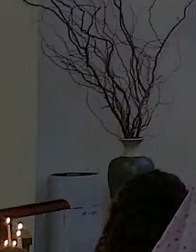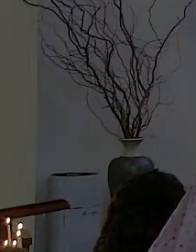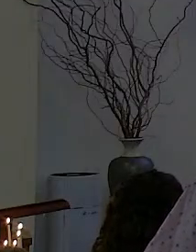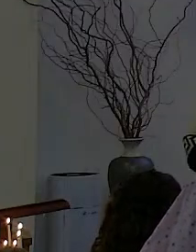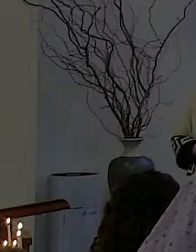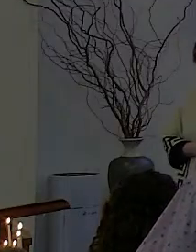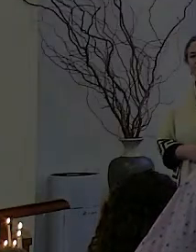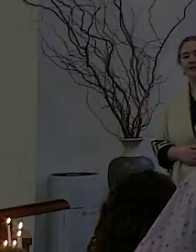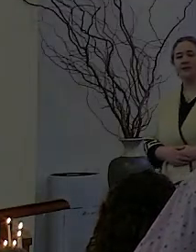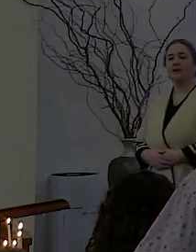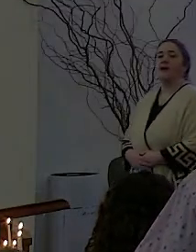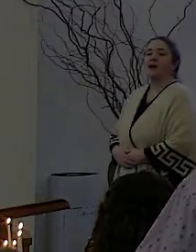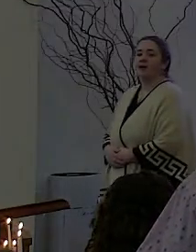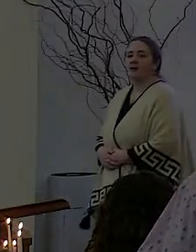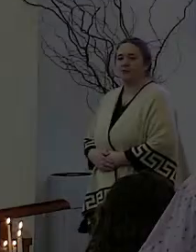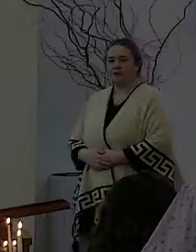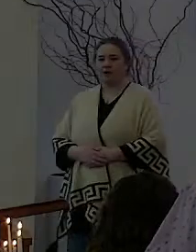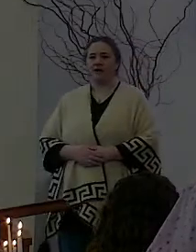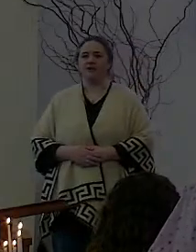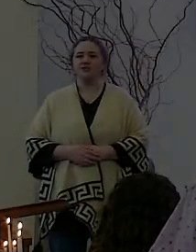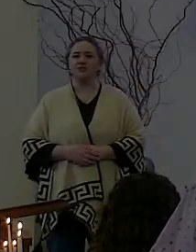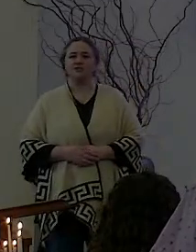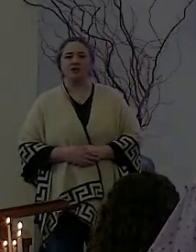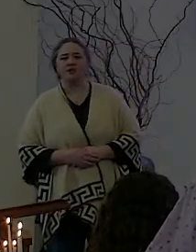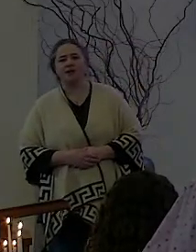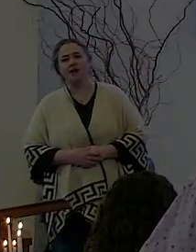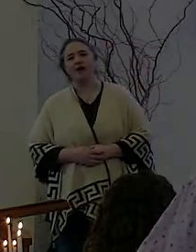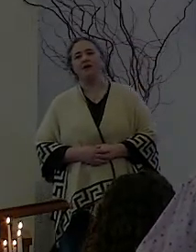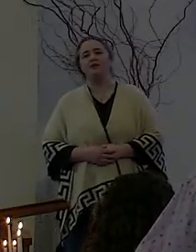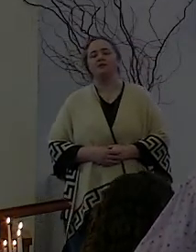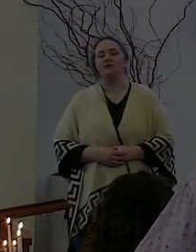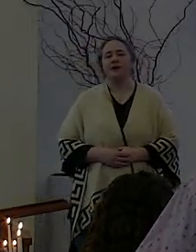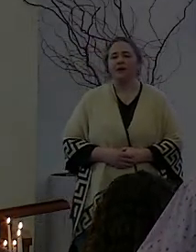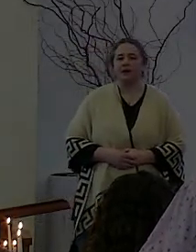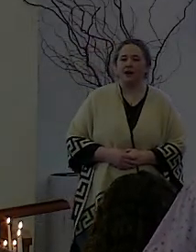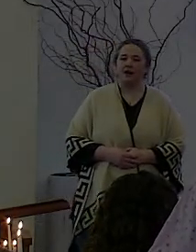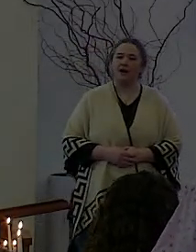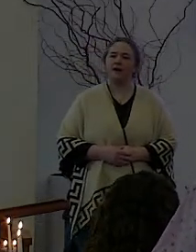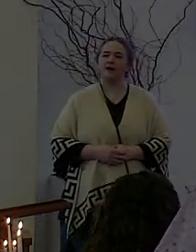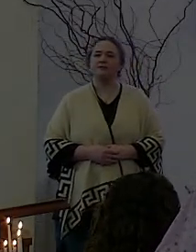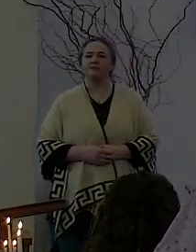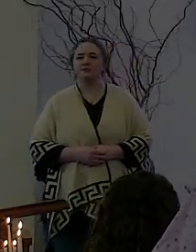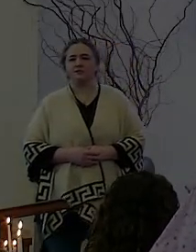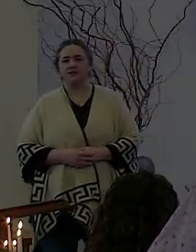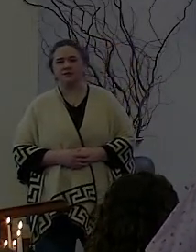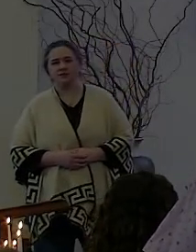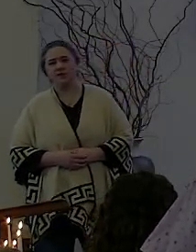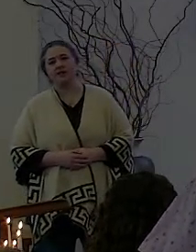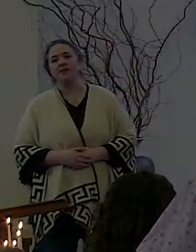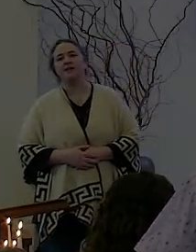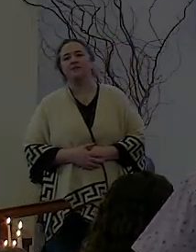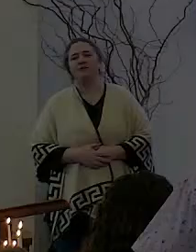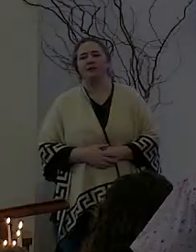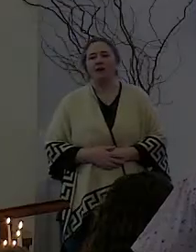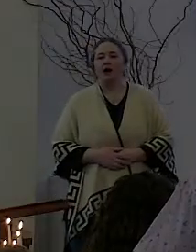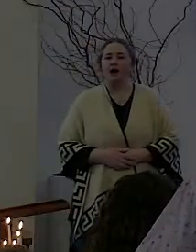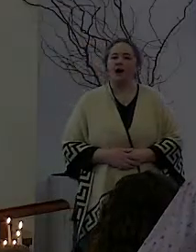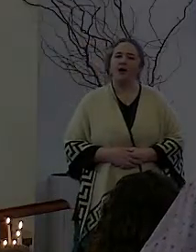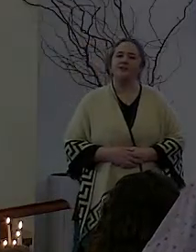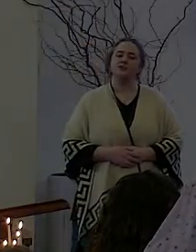lover of leaving, ours is no caravan of